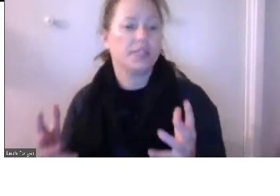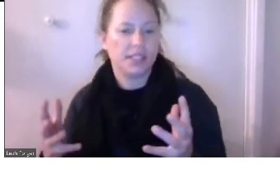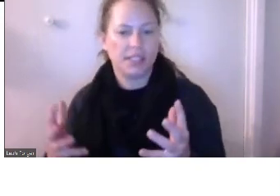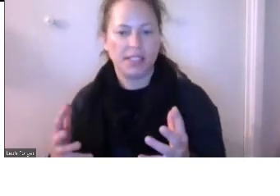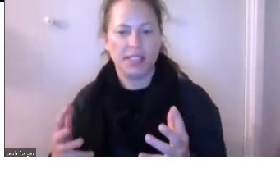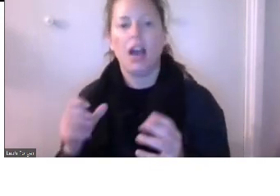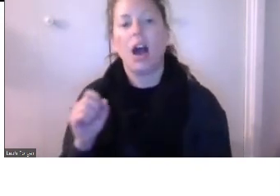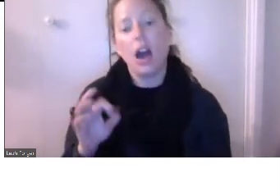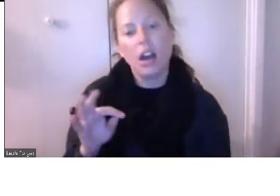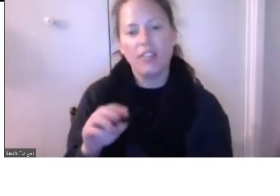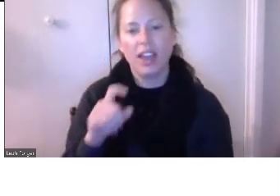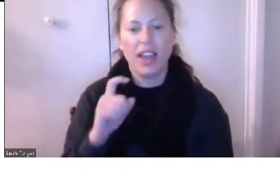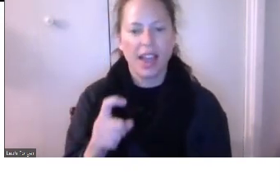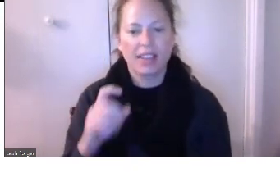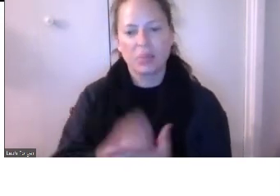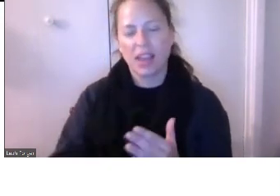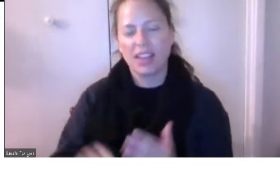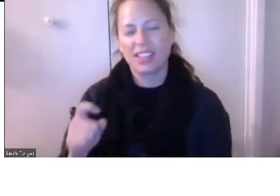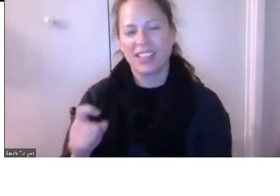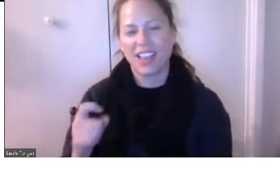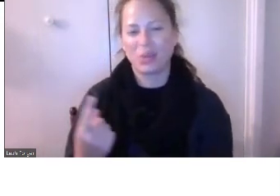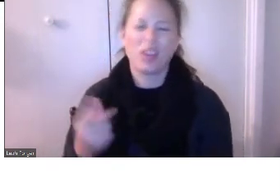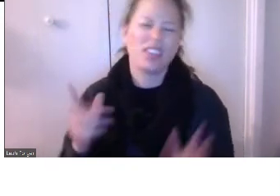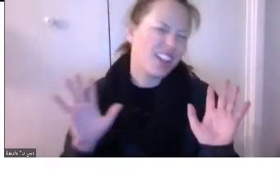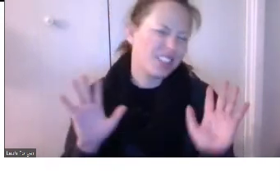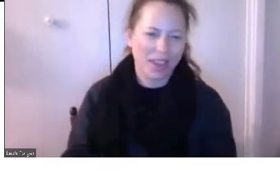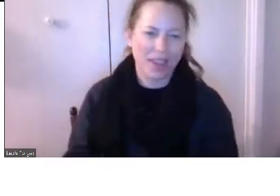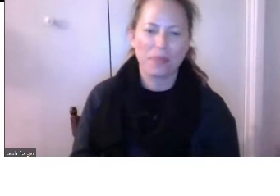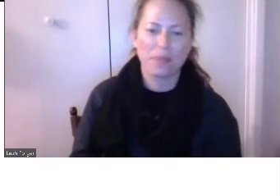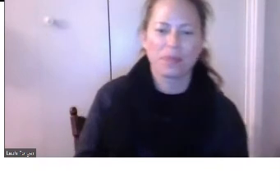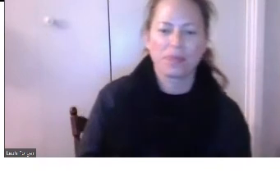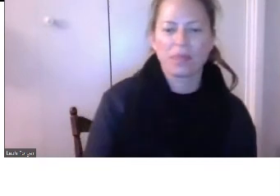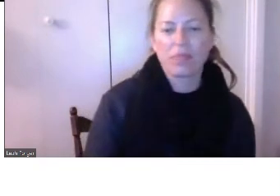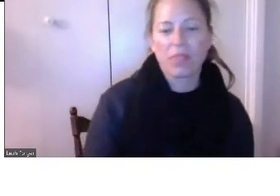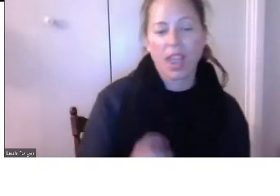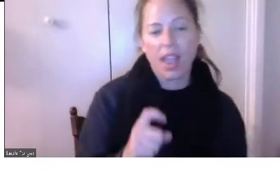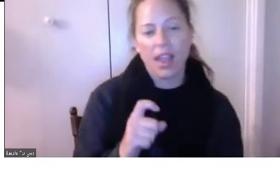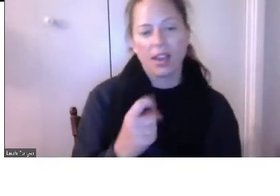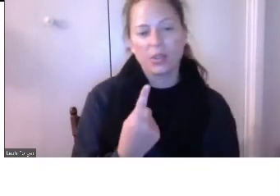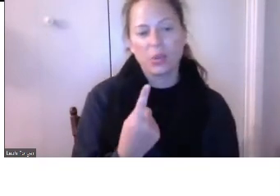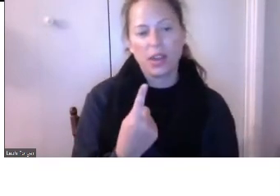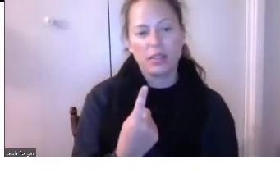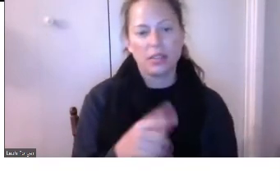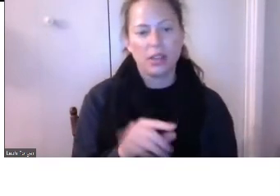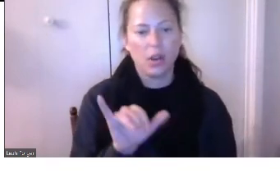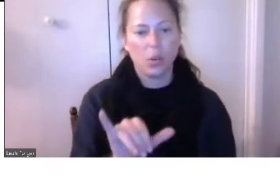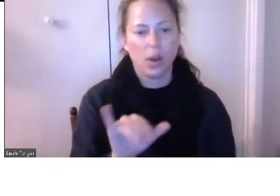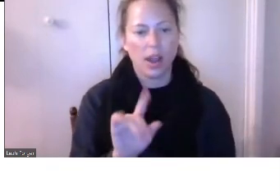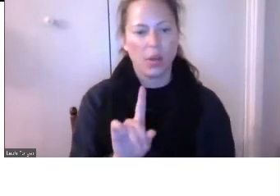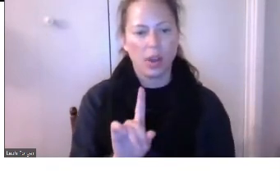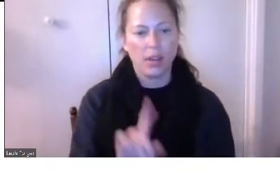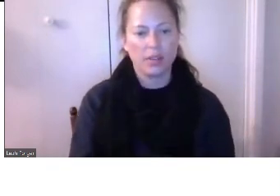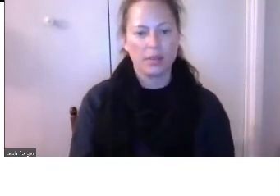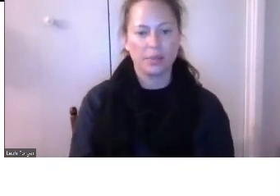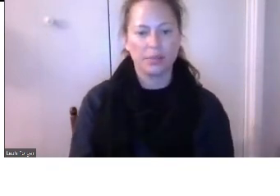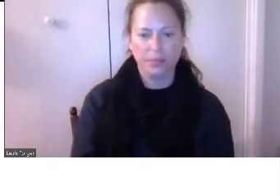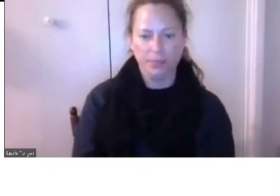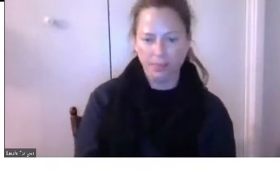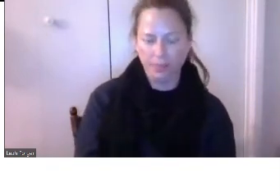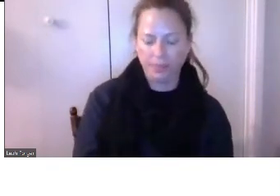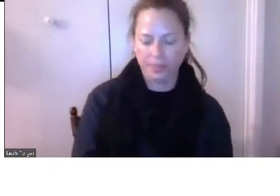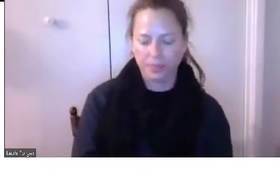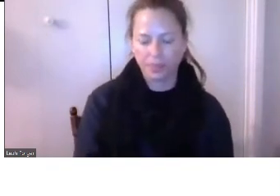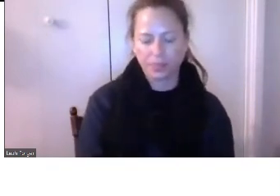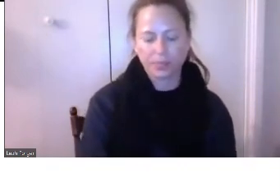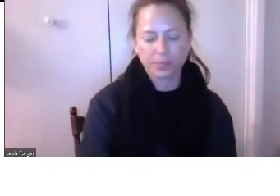x1, but that's okay. Okay, so this is x1, this is y1, because it's just the coordinate that's given to